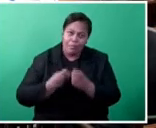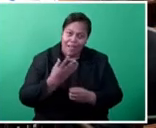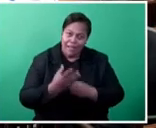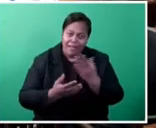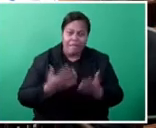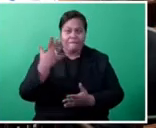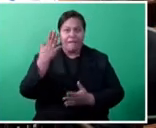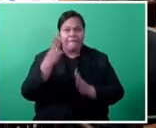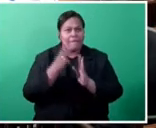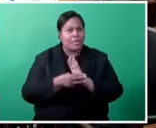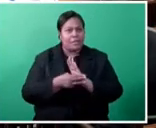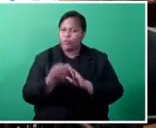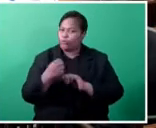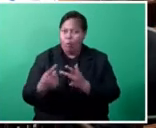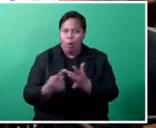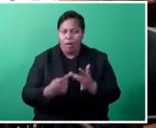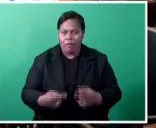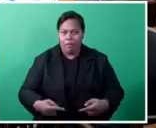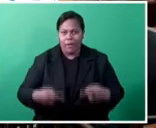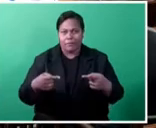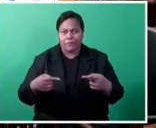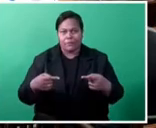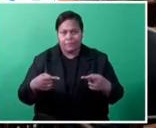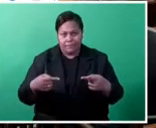will be no other debate.